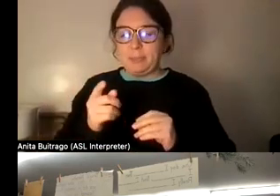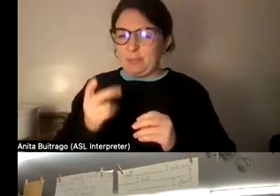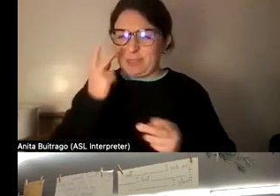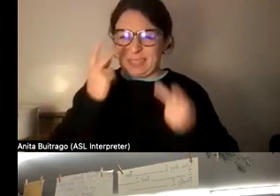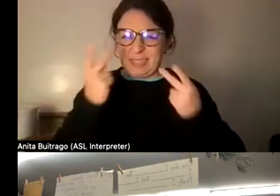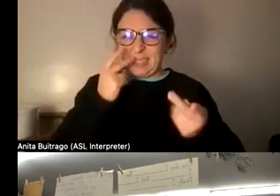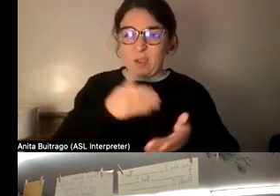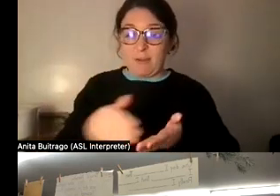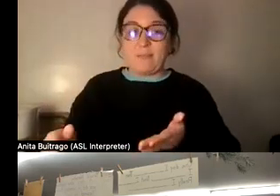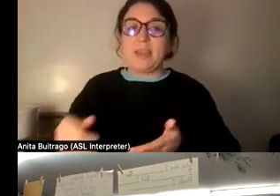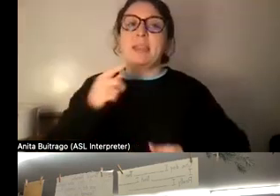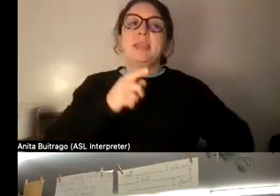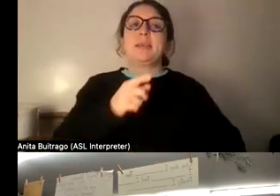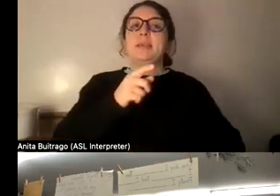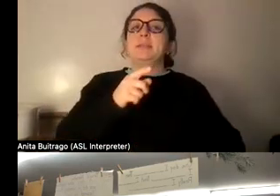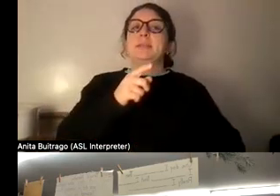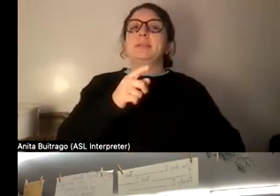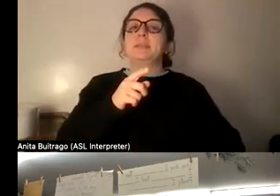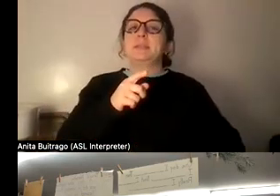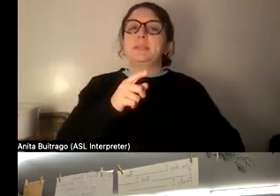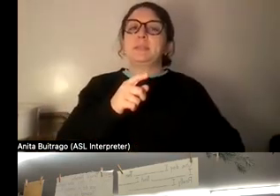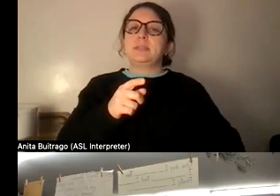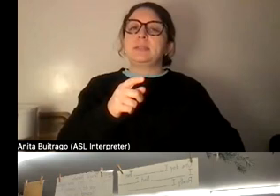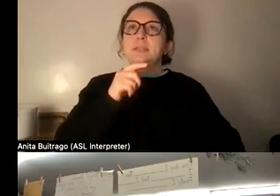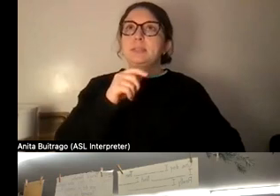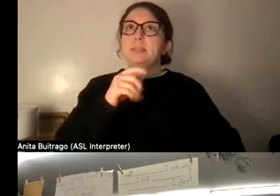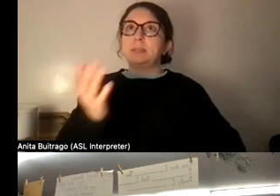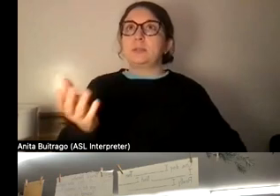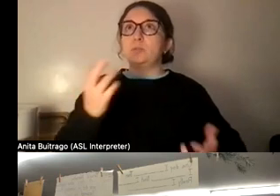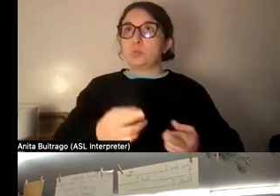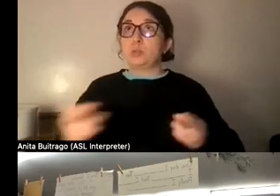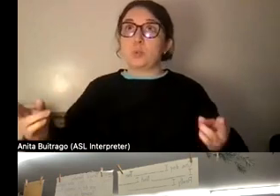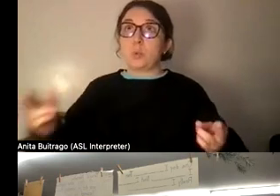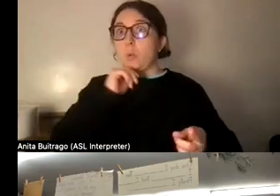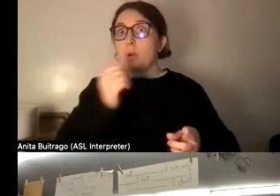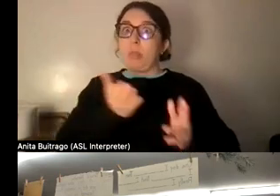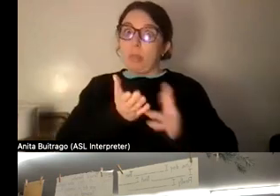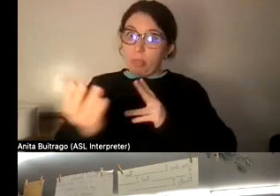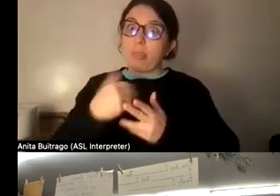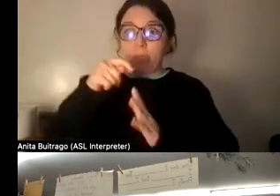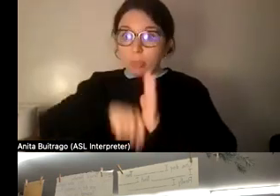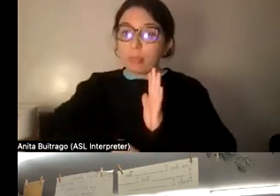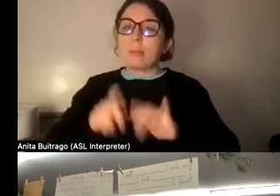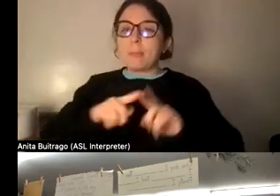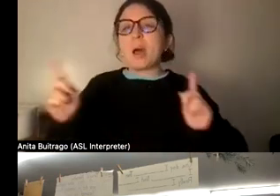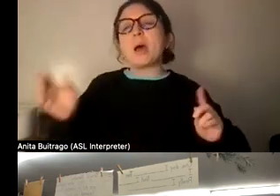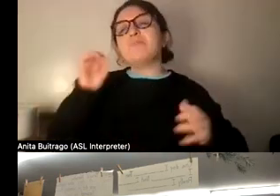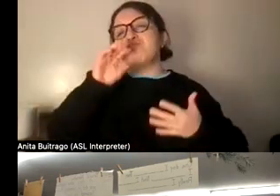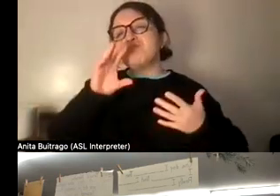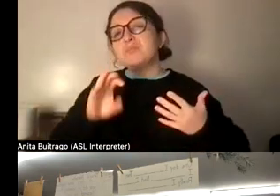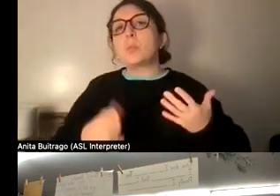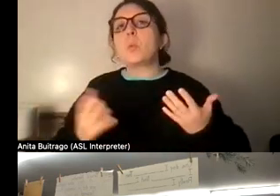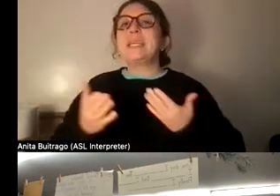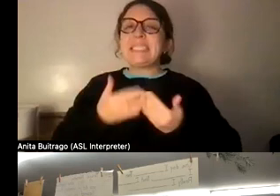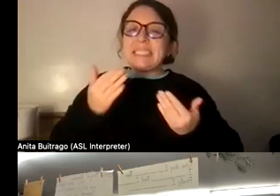exhaustive source of how you can help, but some of the ways that we think are easy and fun that you could be doing at home. So this